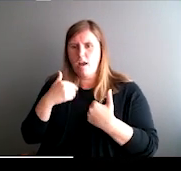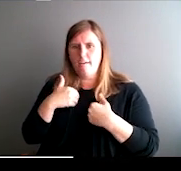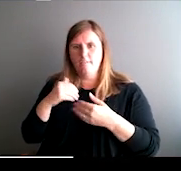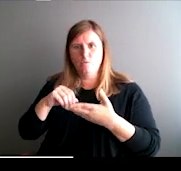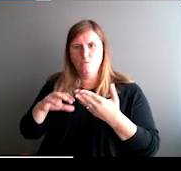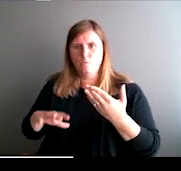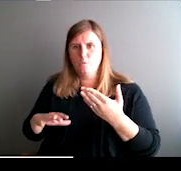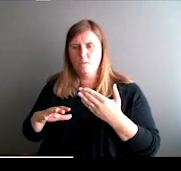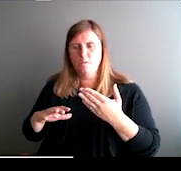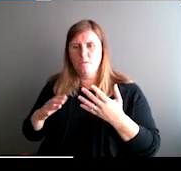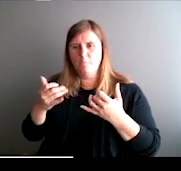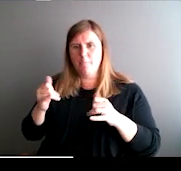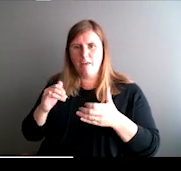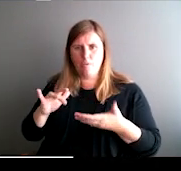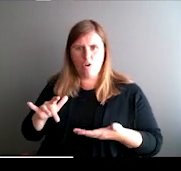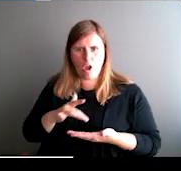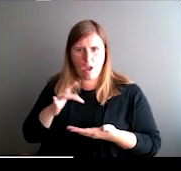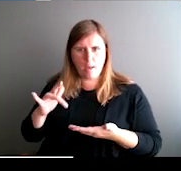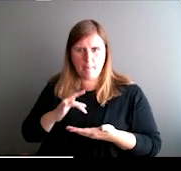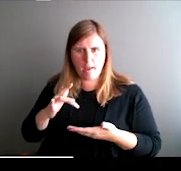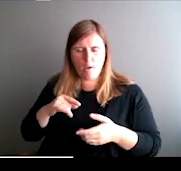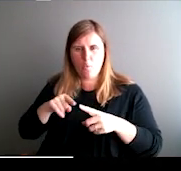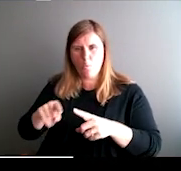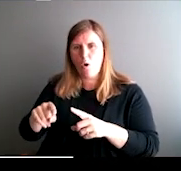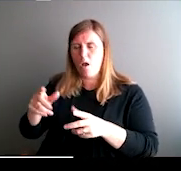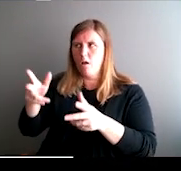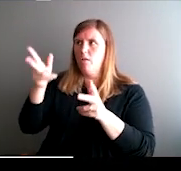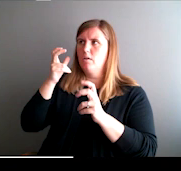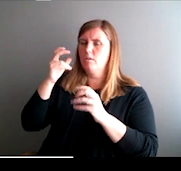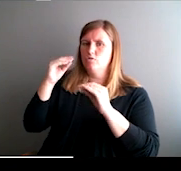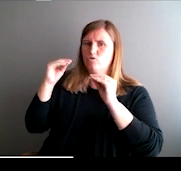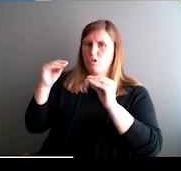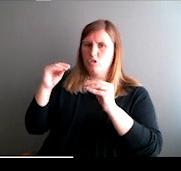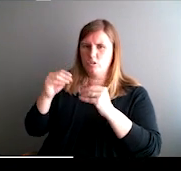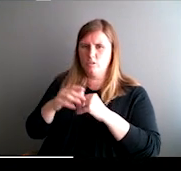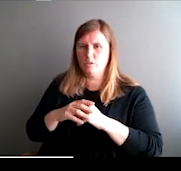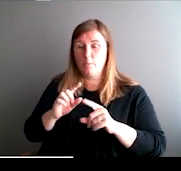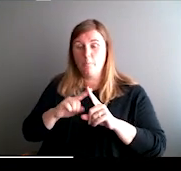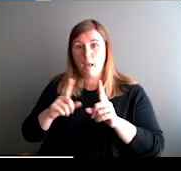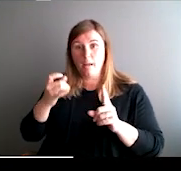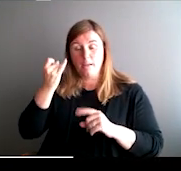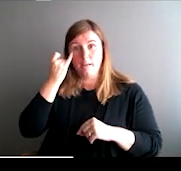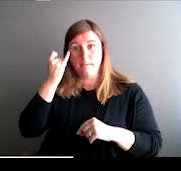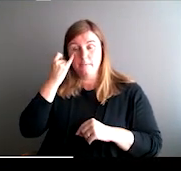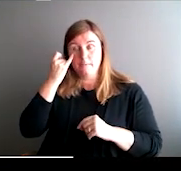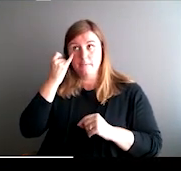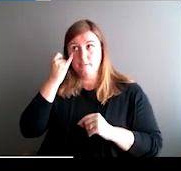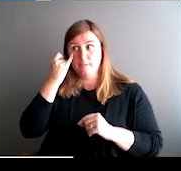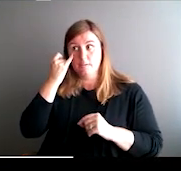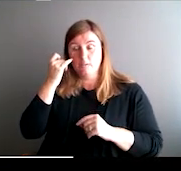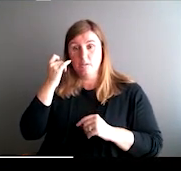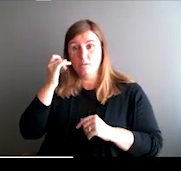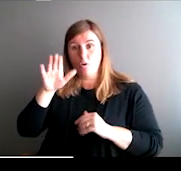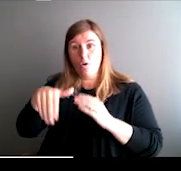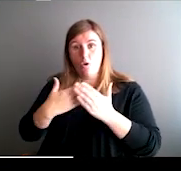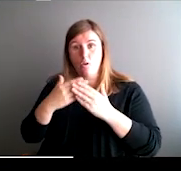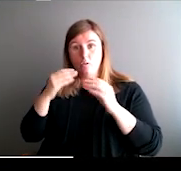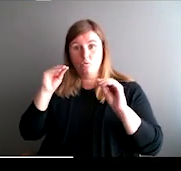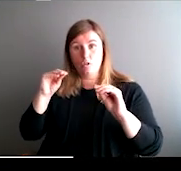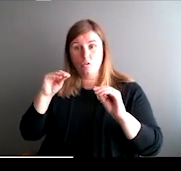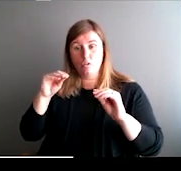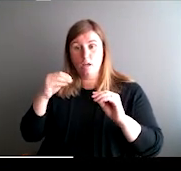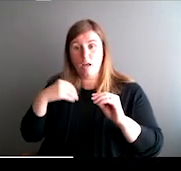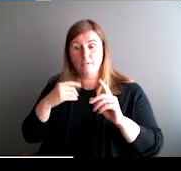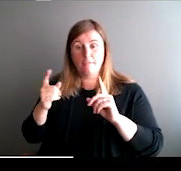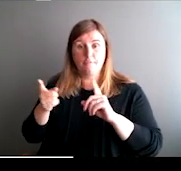student, play their iPad while they engage in instruction. But if all instruction involves